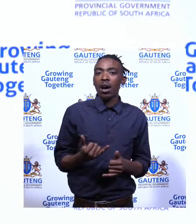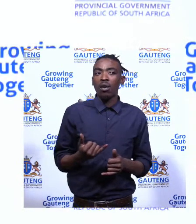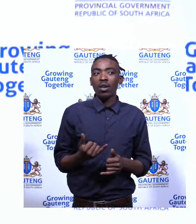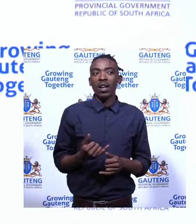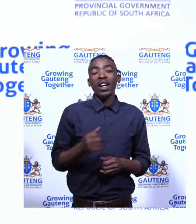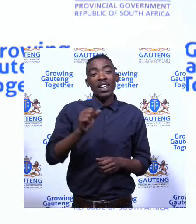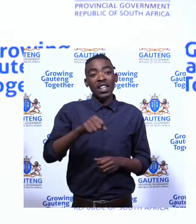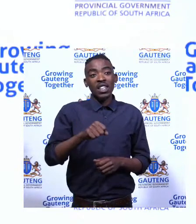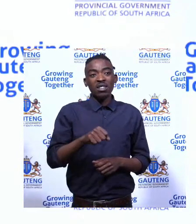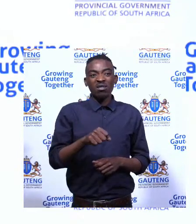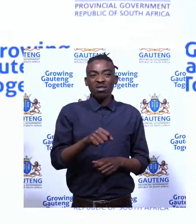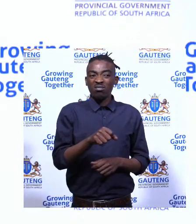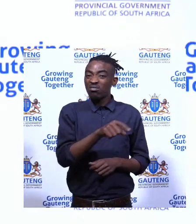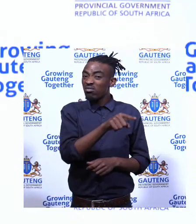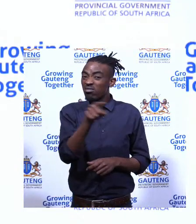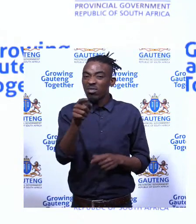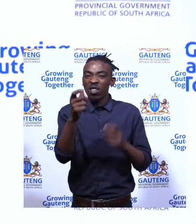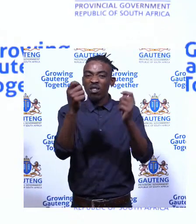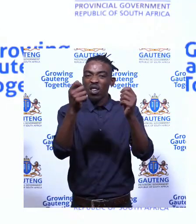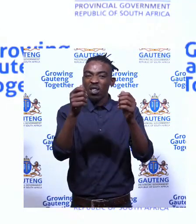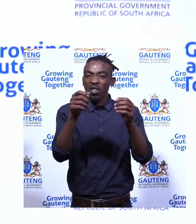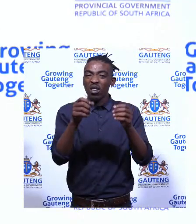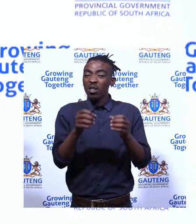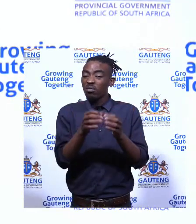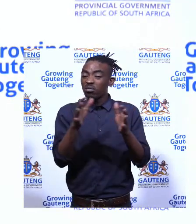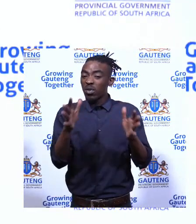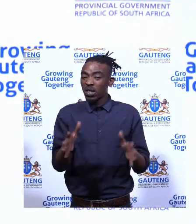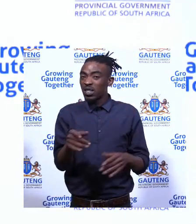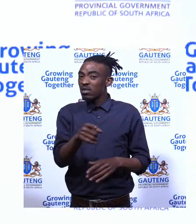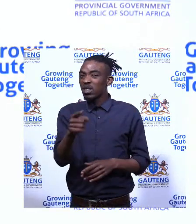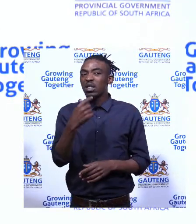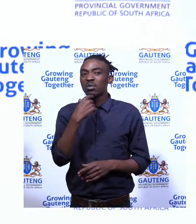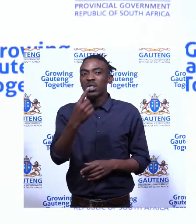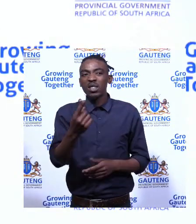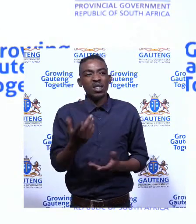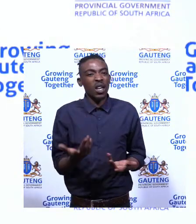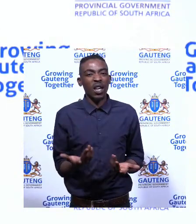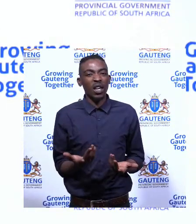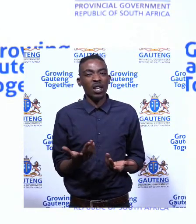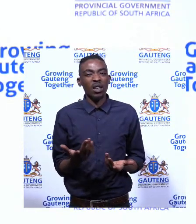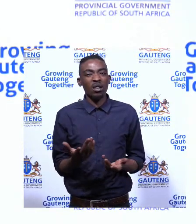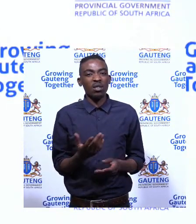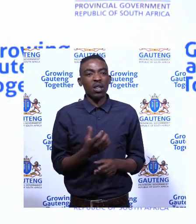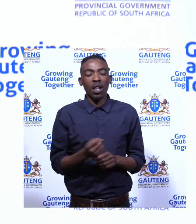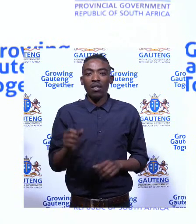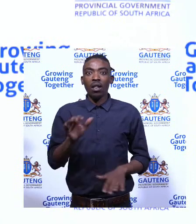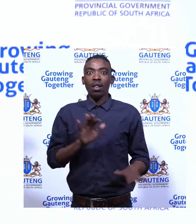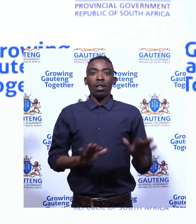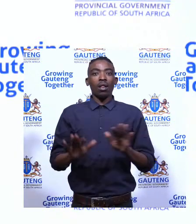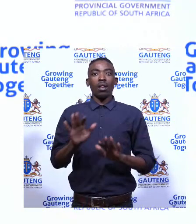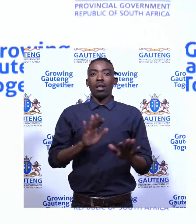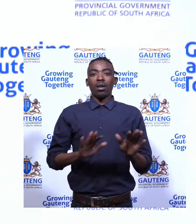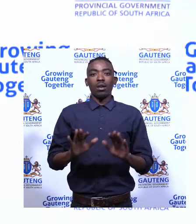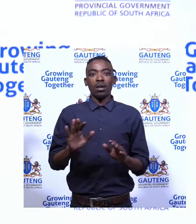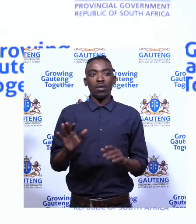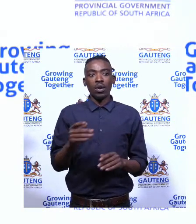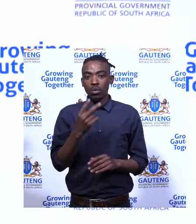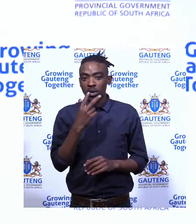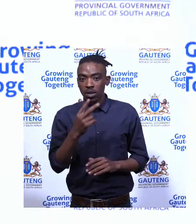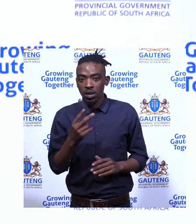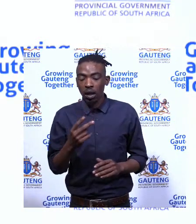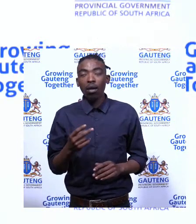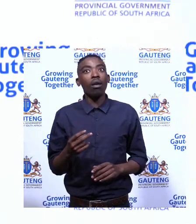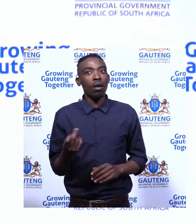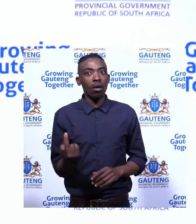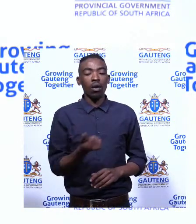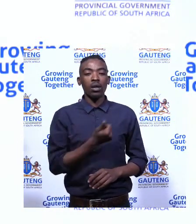be saying, this is the money we have, we should not find ourselves creating a physical bed that will not